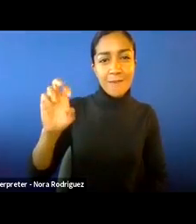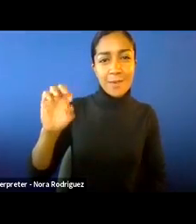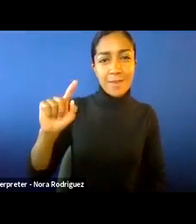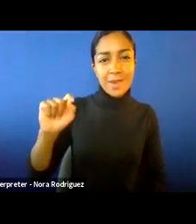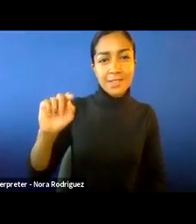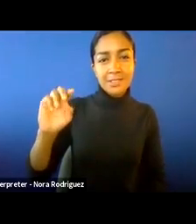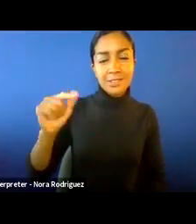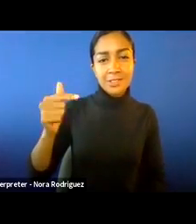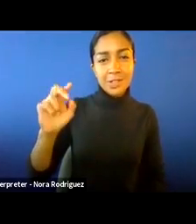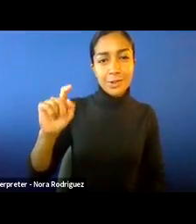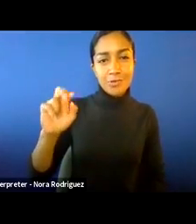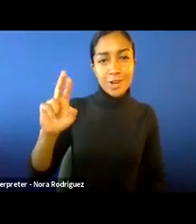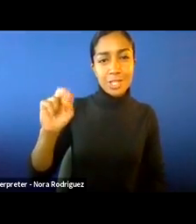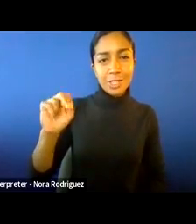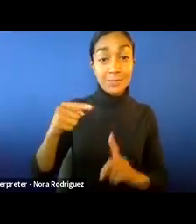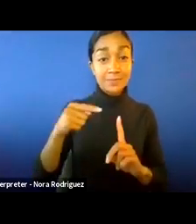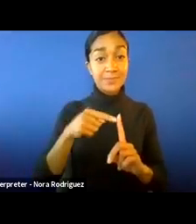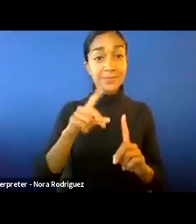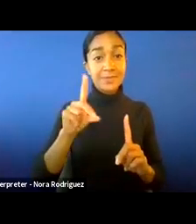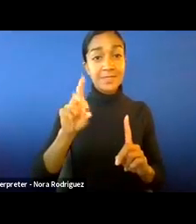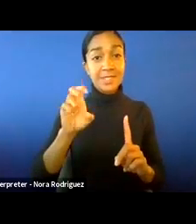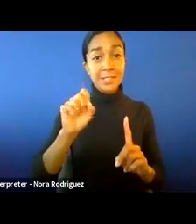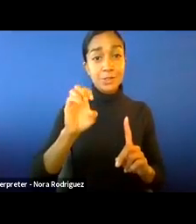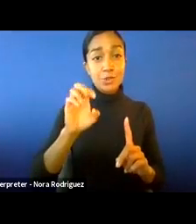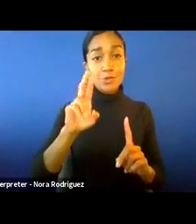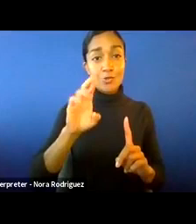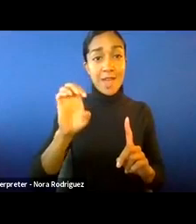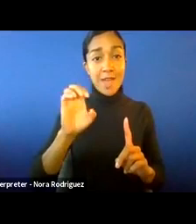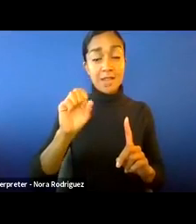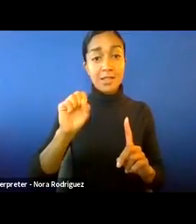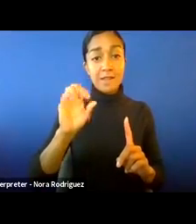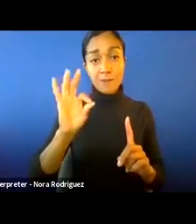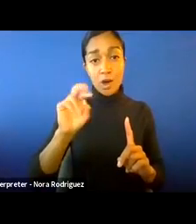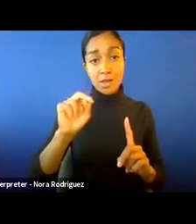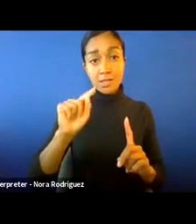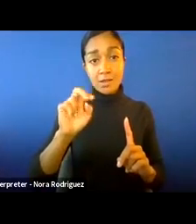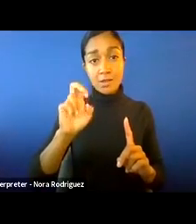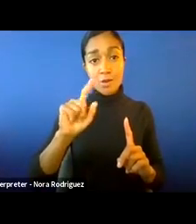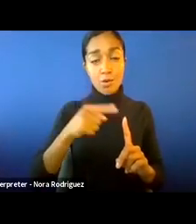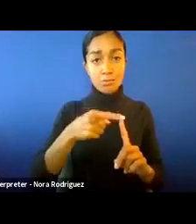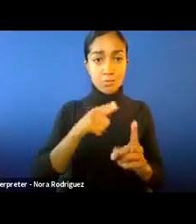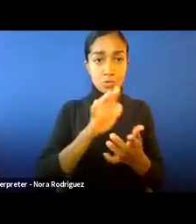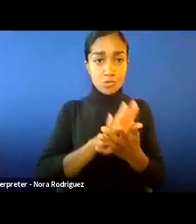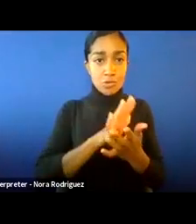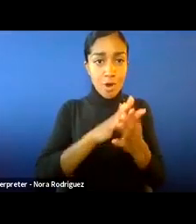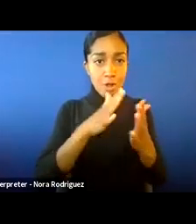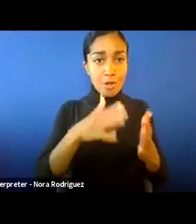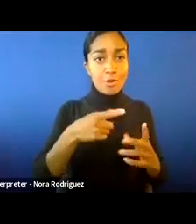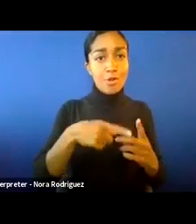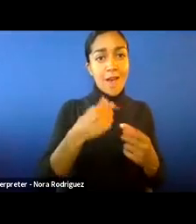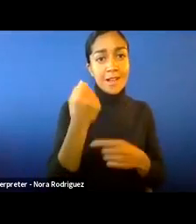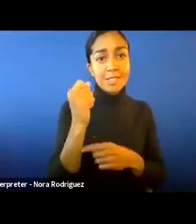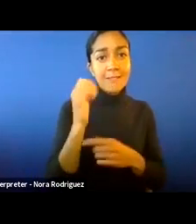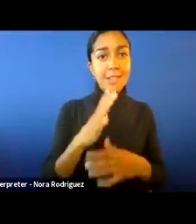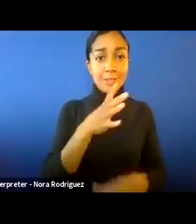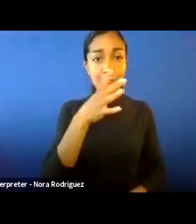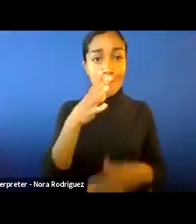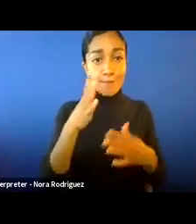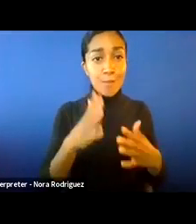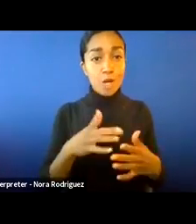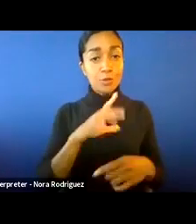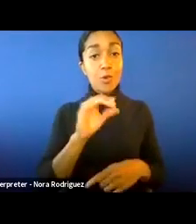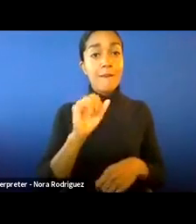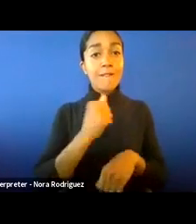is a scholar, activist, and farmer. She's co-founder of People of Color Sustainable Housing Network and the